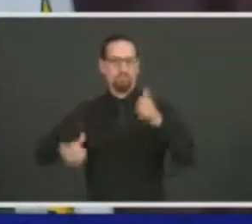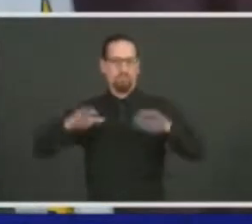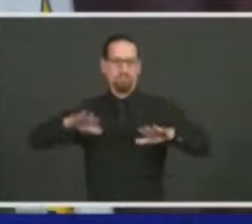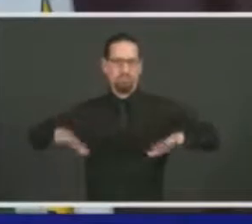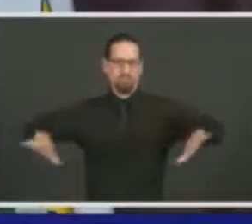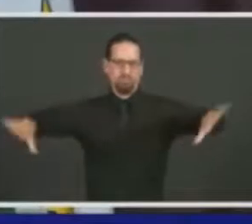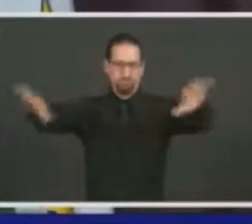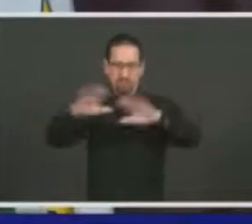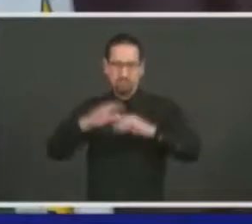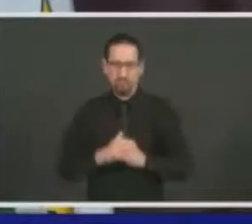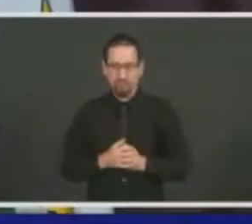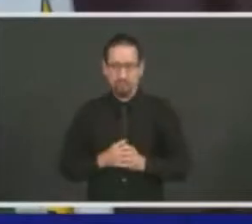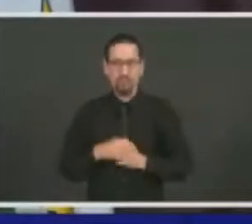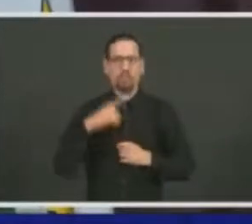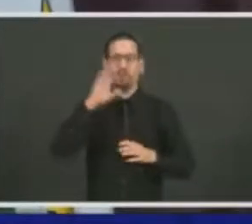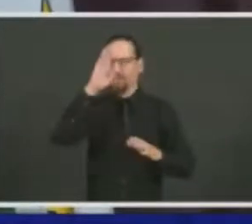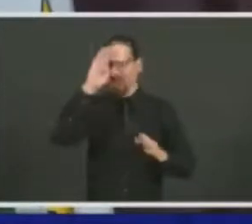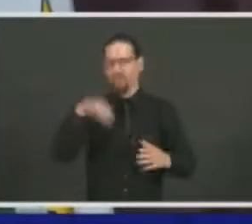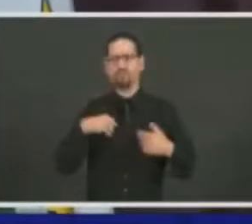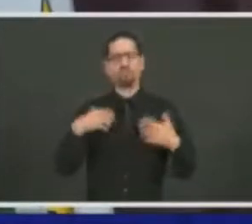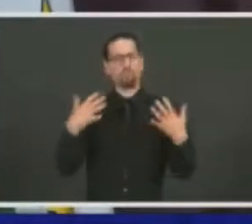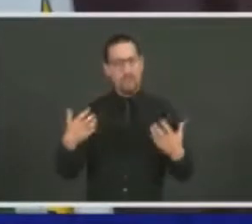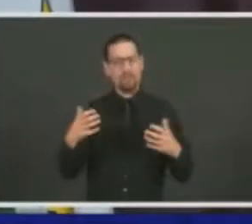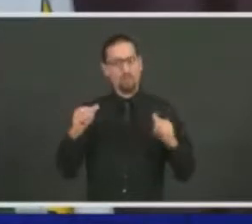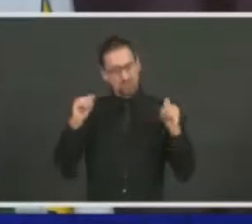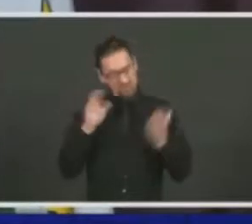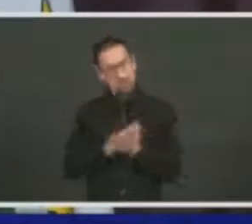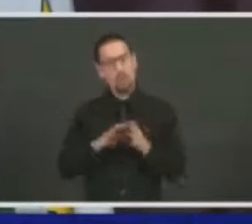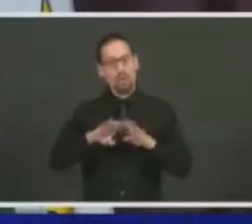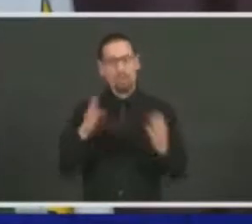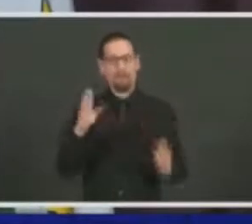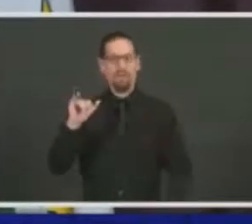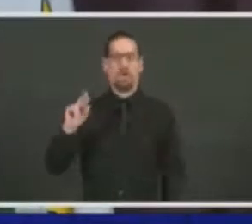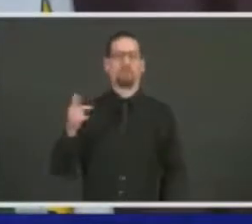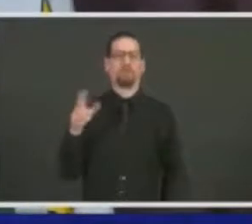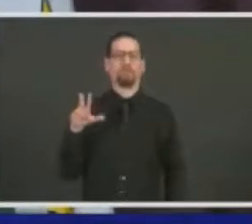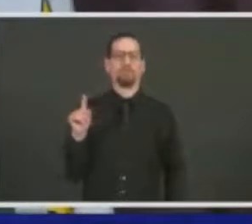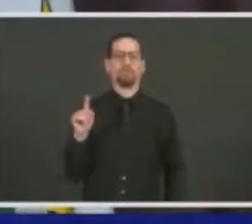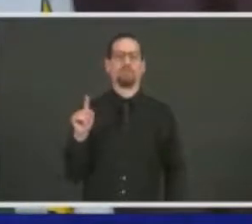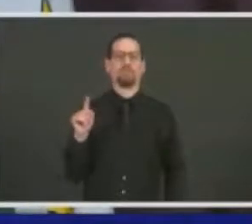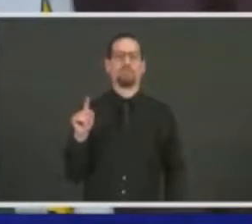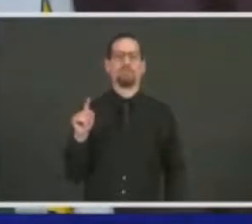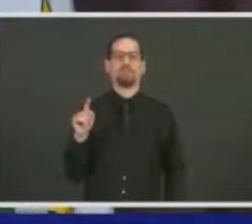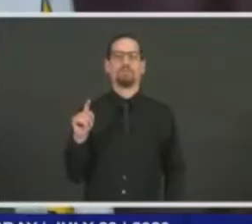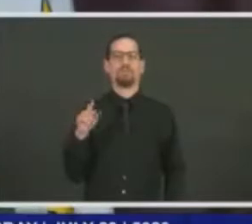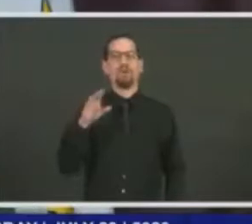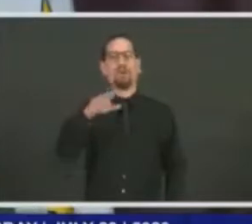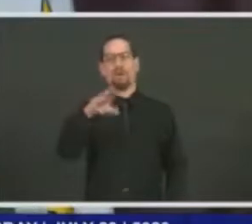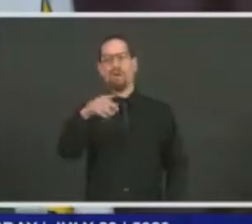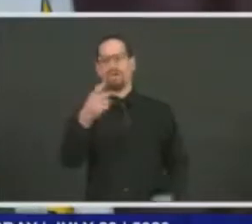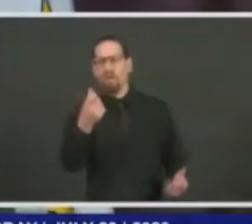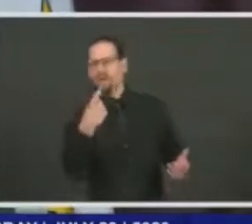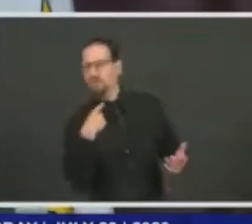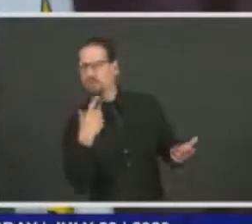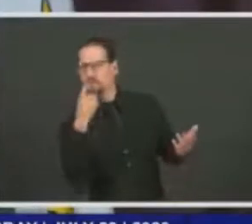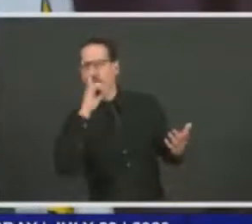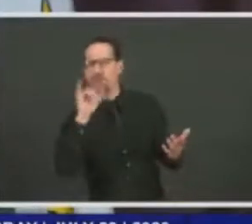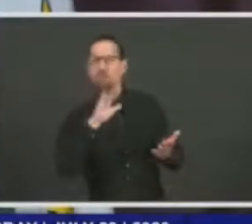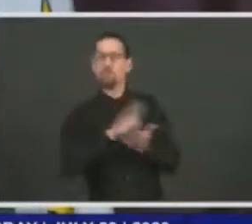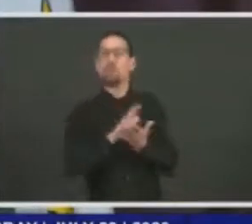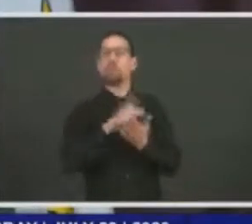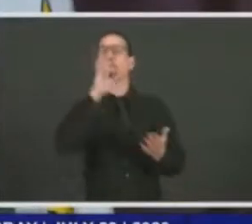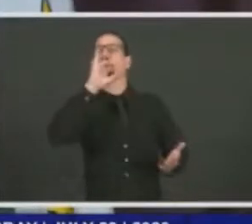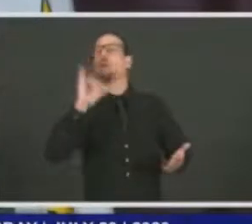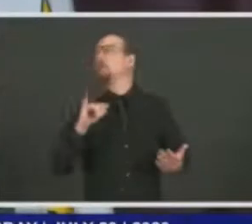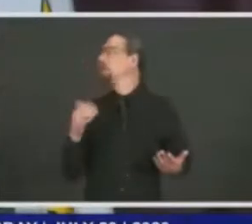Exactly what they look like when they open, we do not now know. We're going to make that assessment the week of August